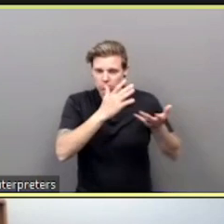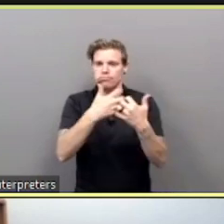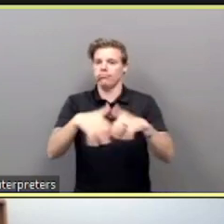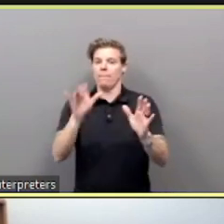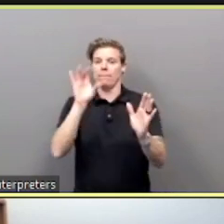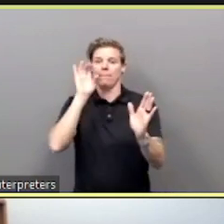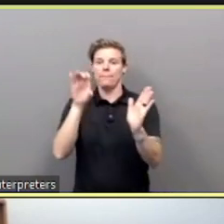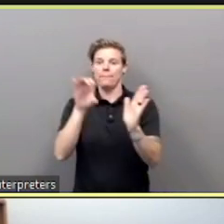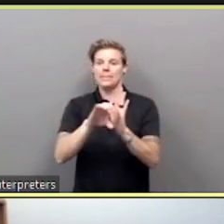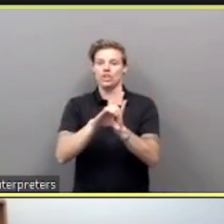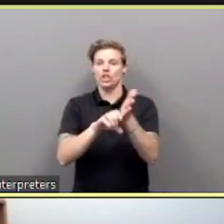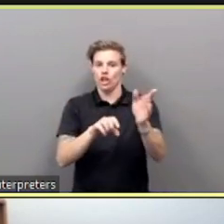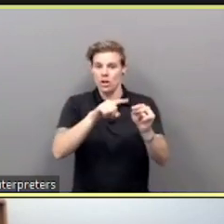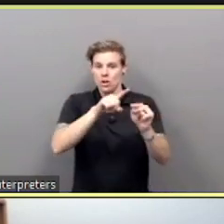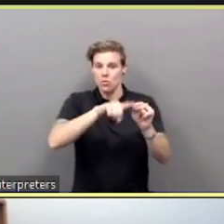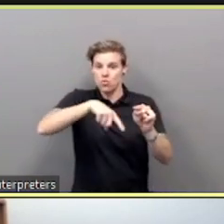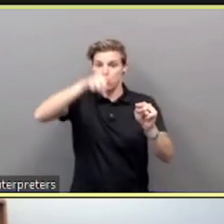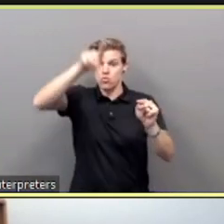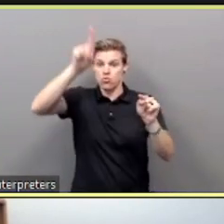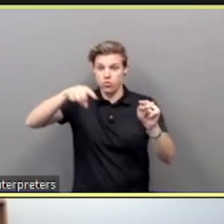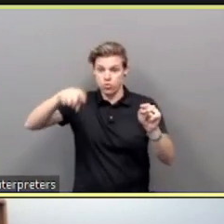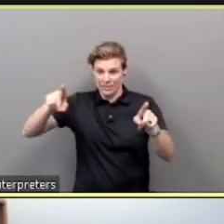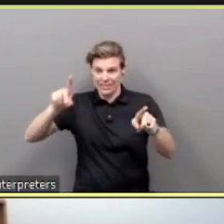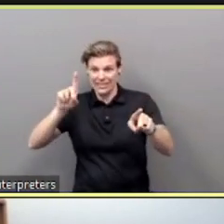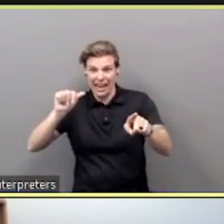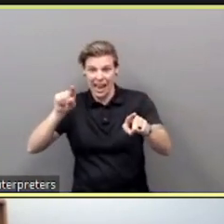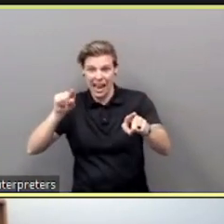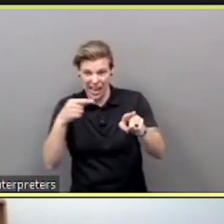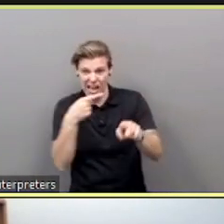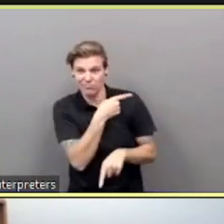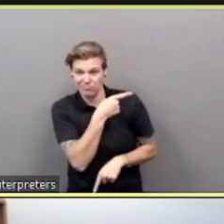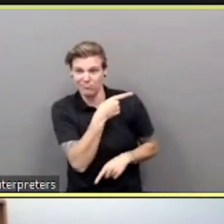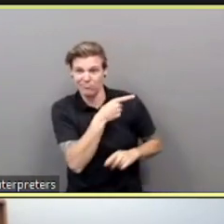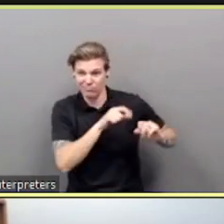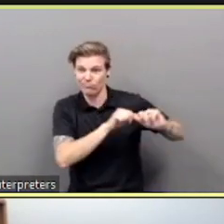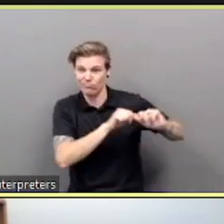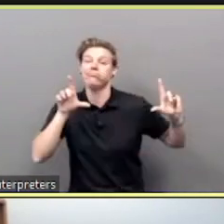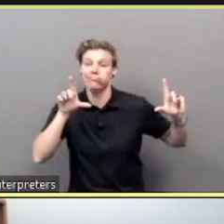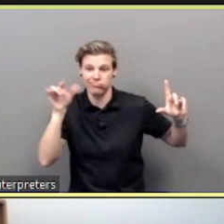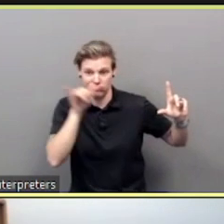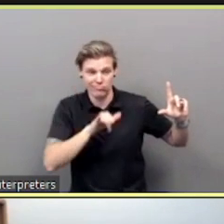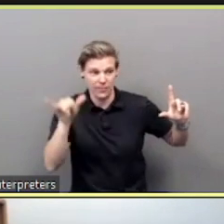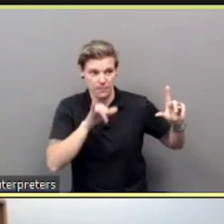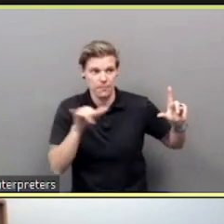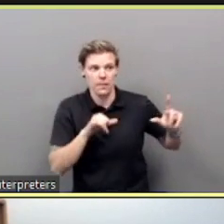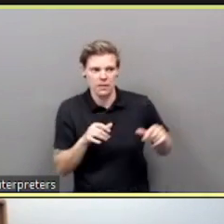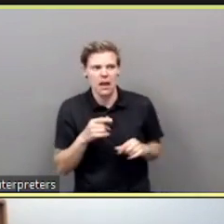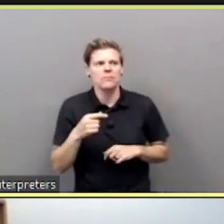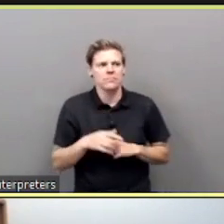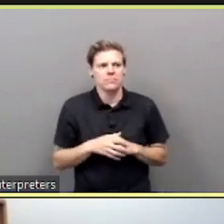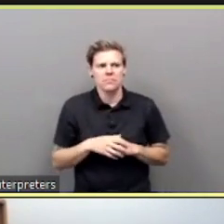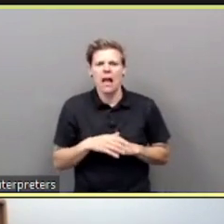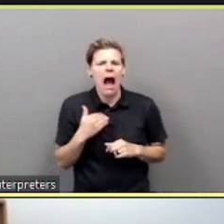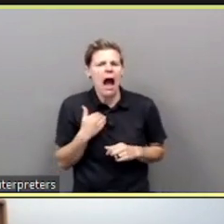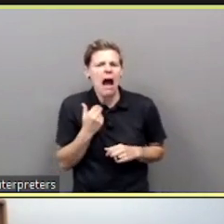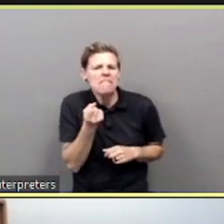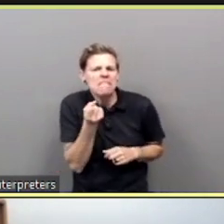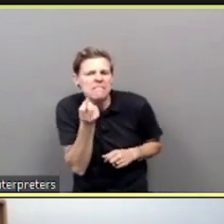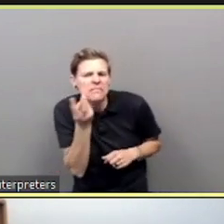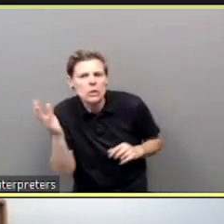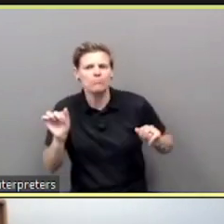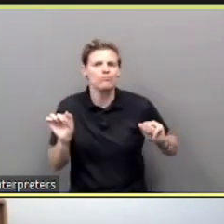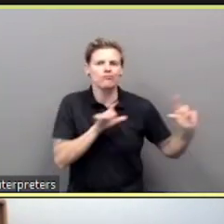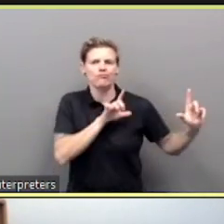awareness with everybody in the state. So I just have a few slides today. I'm going to start with the statewide